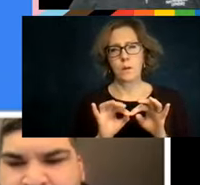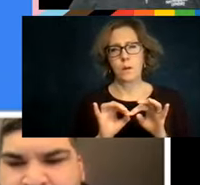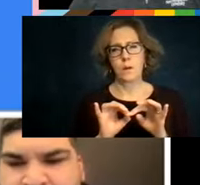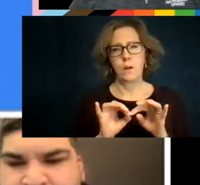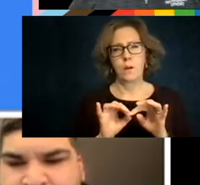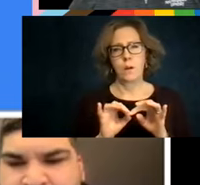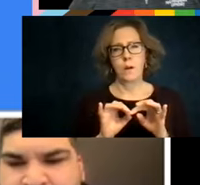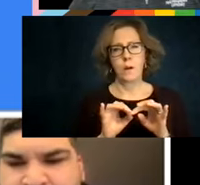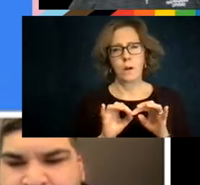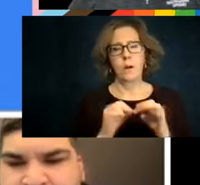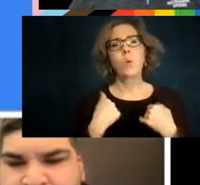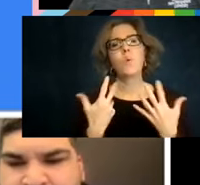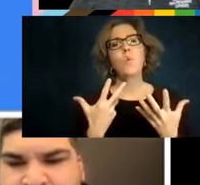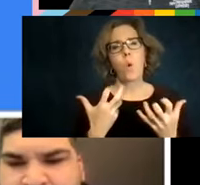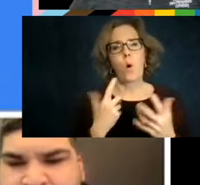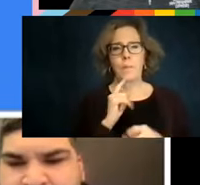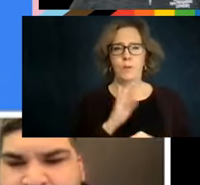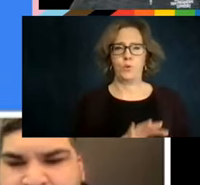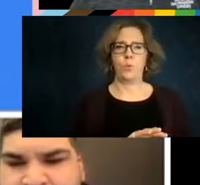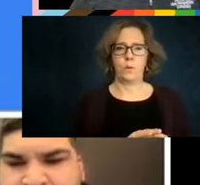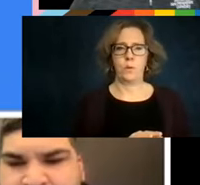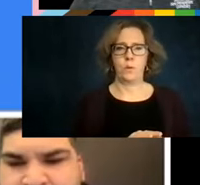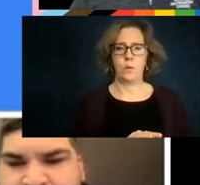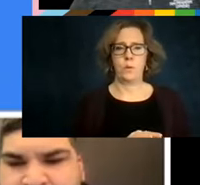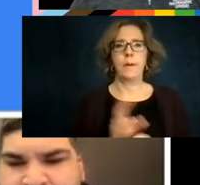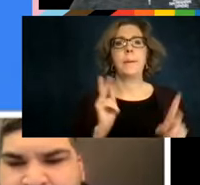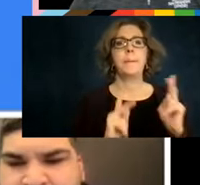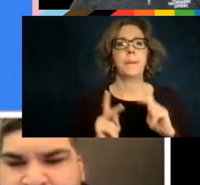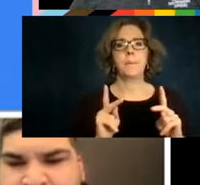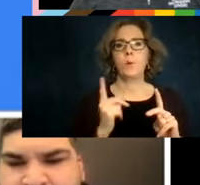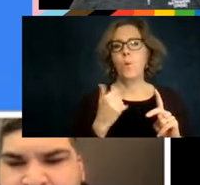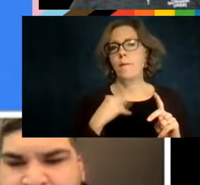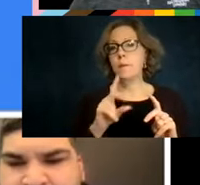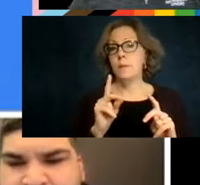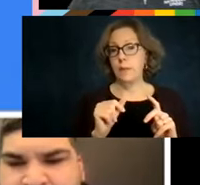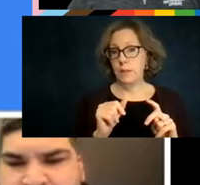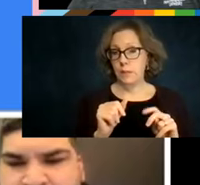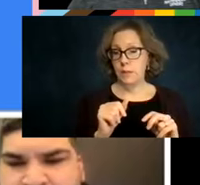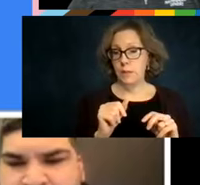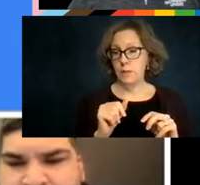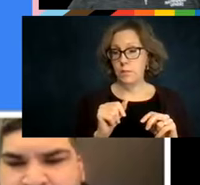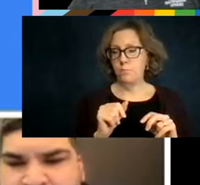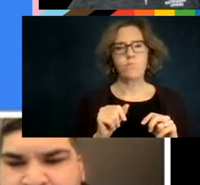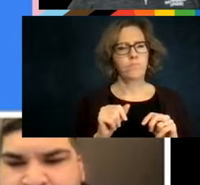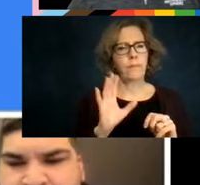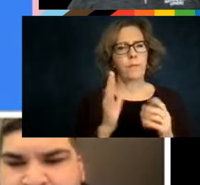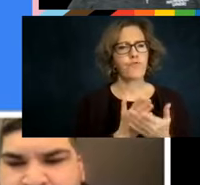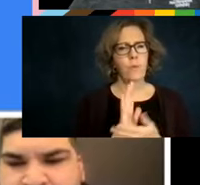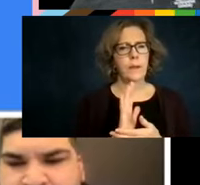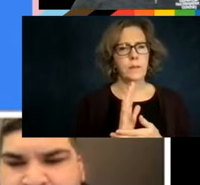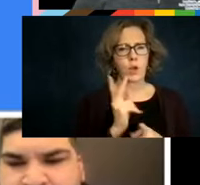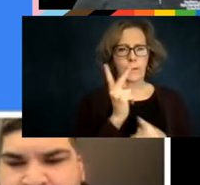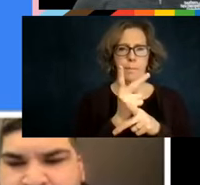want to make sure that people with disabilities are having their rights aren't taken away,